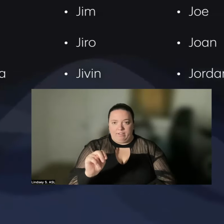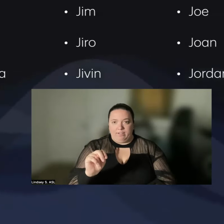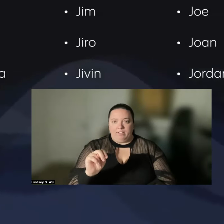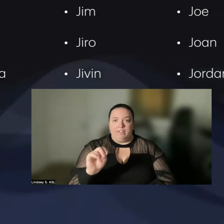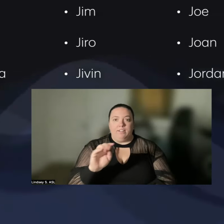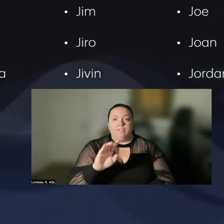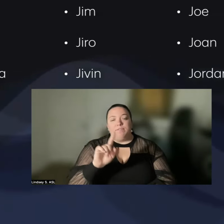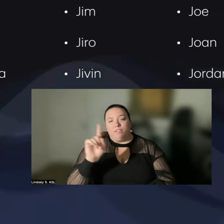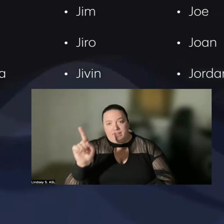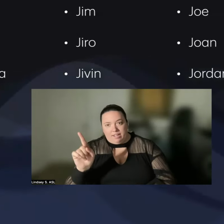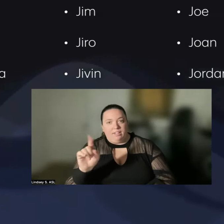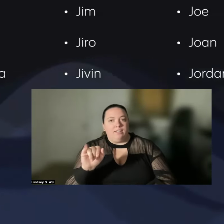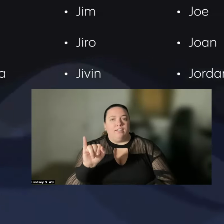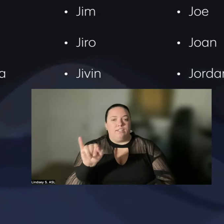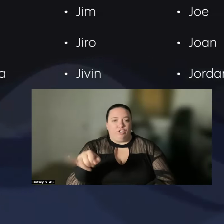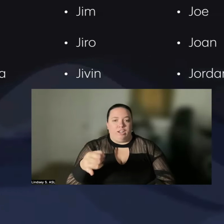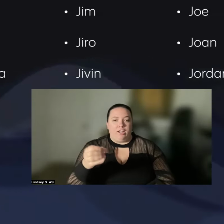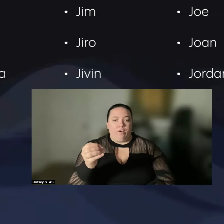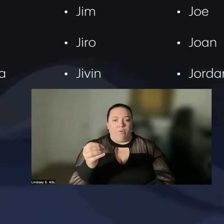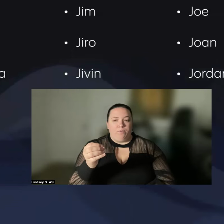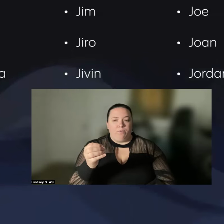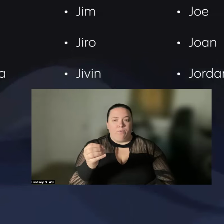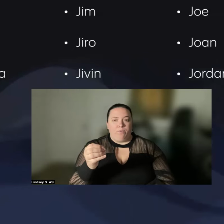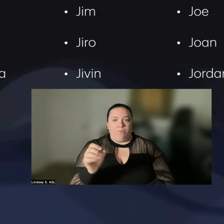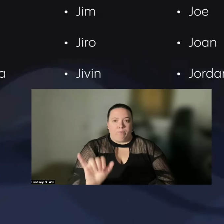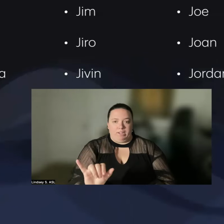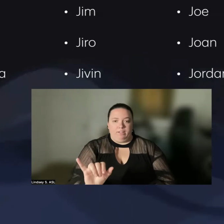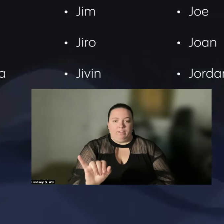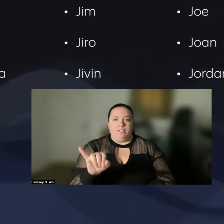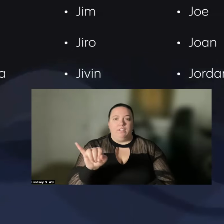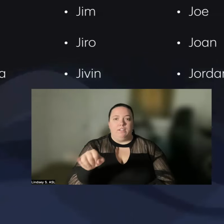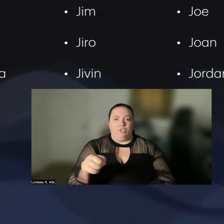JIVIN. Again, JOY,